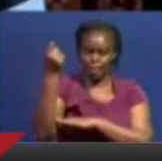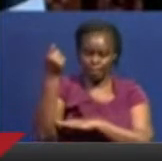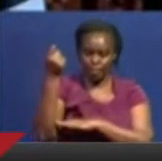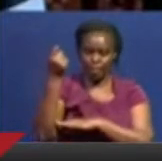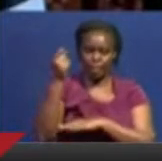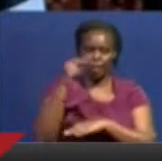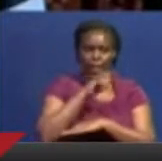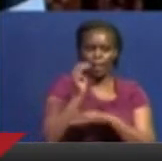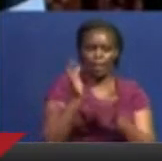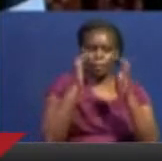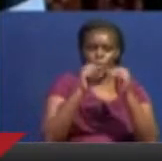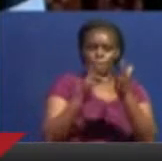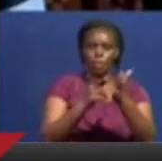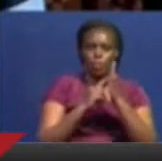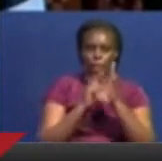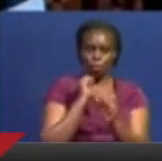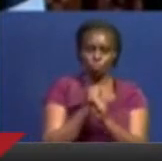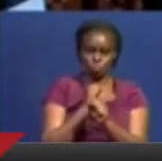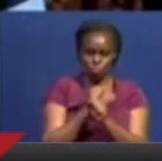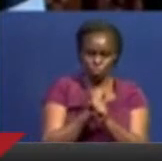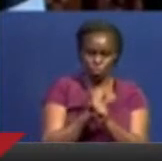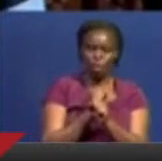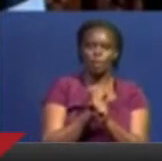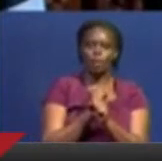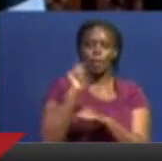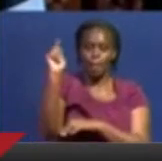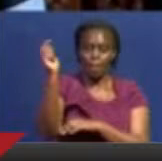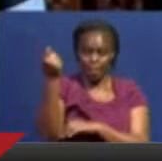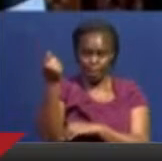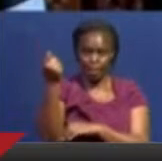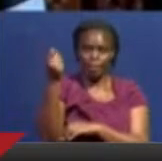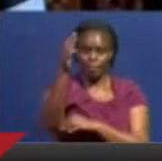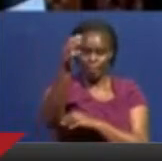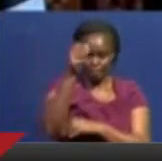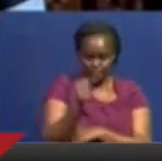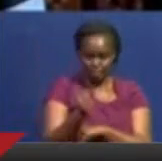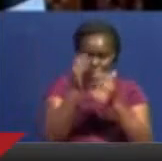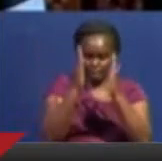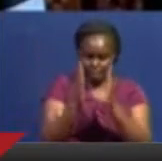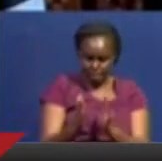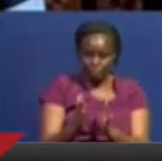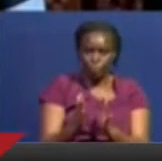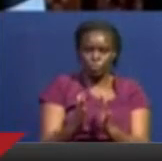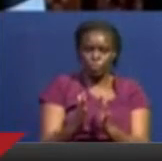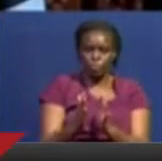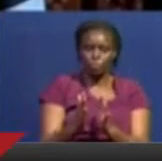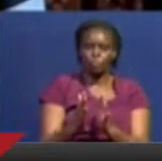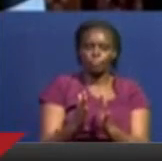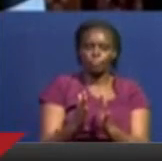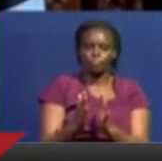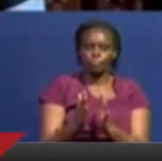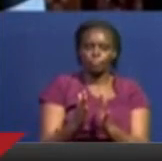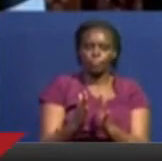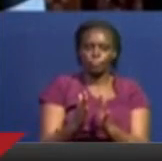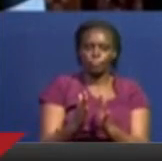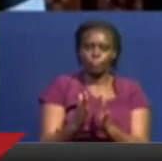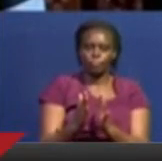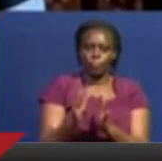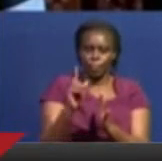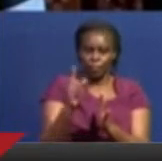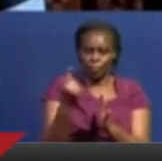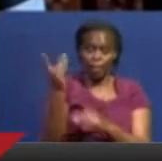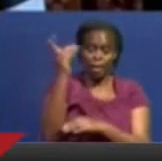the National Assembly are required to act. To this end, the President can nominate a person to fill the vacancy from the